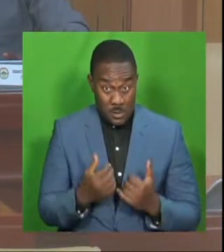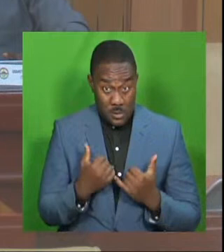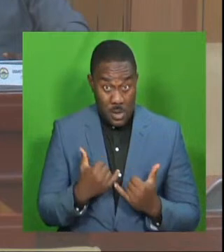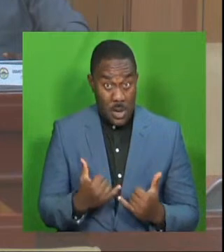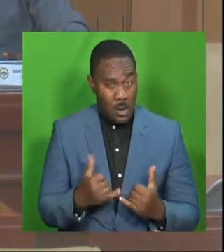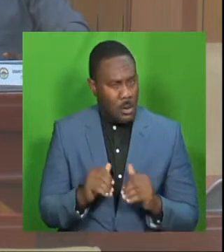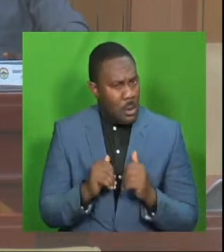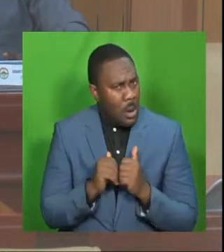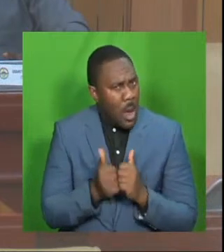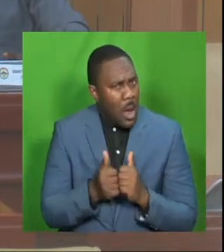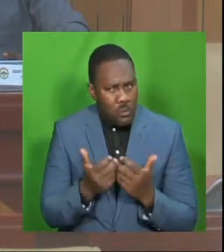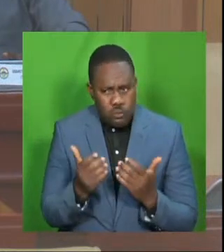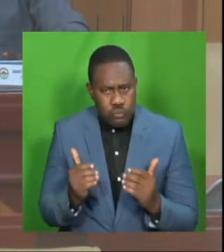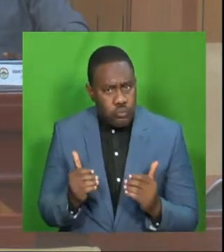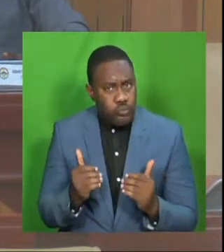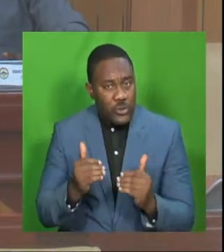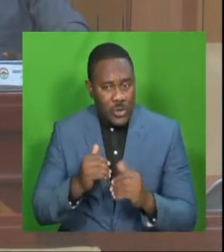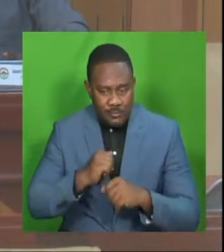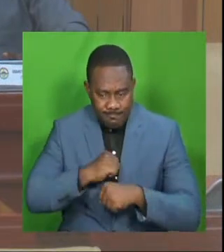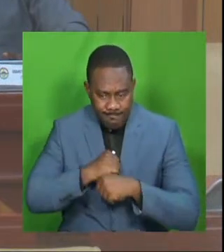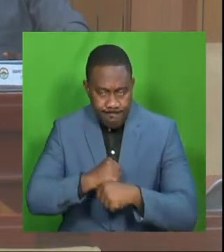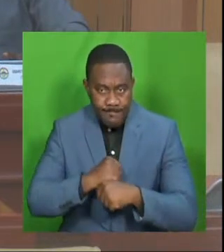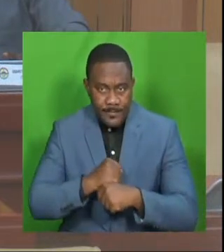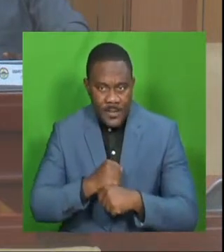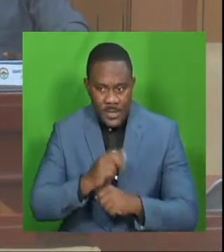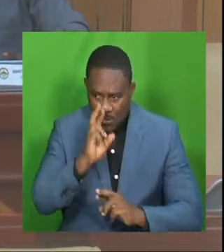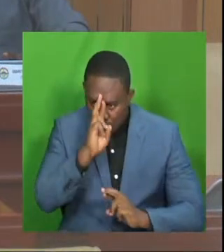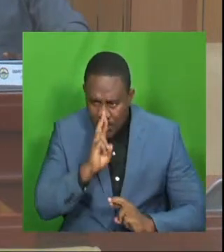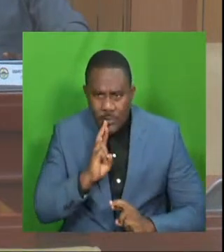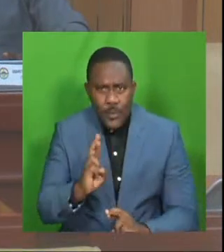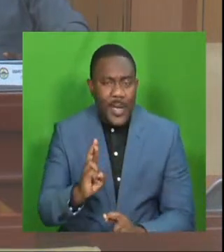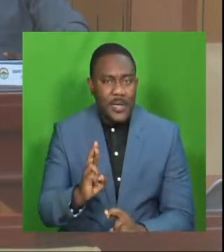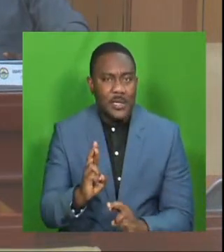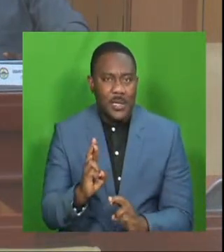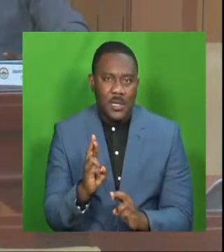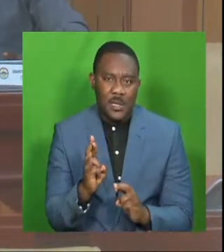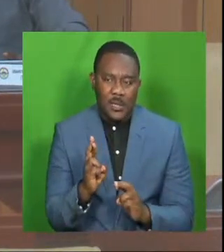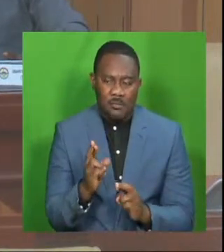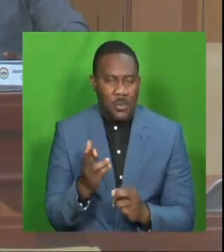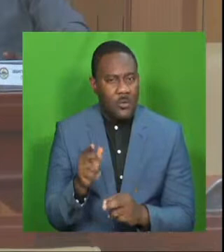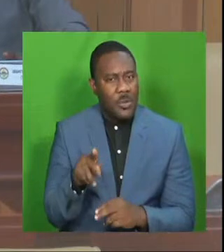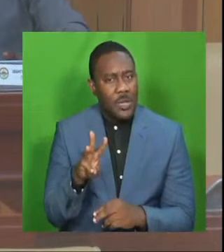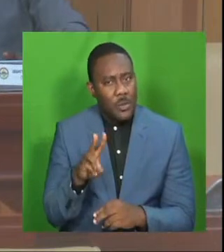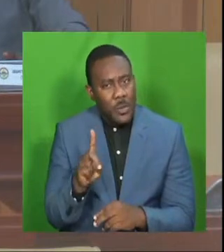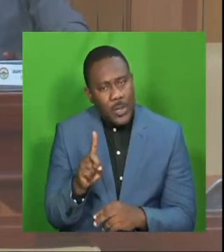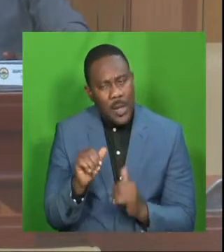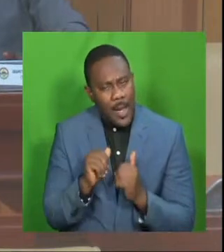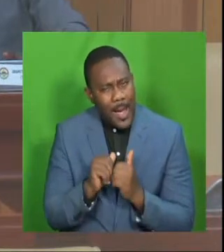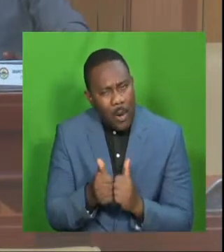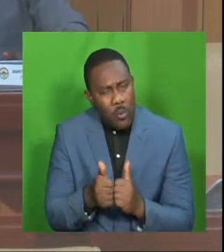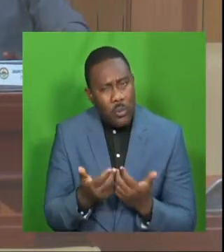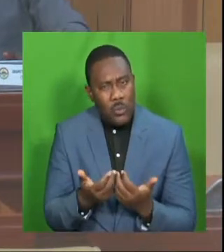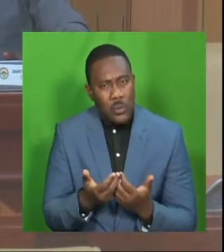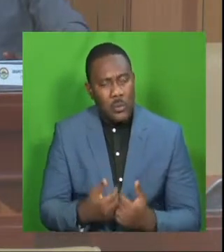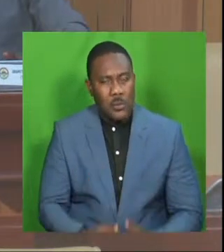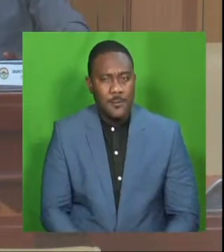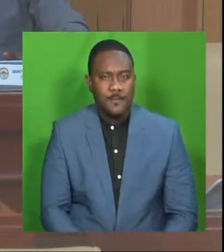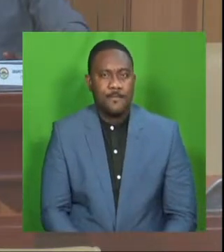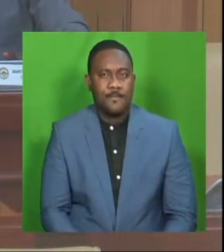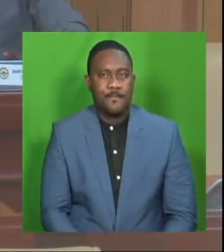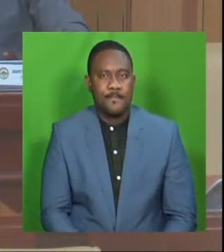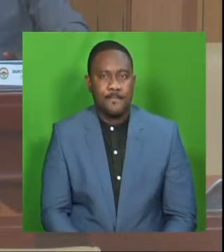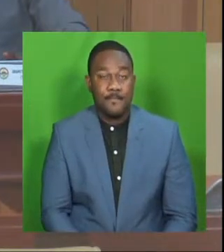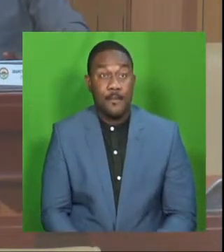that we promote and preserve the dignity of persons living with disability? Mr. Speaker,